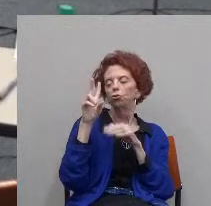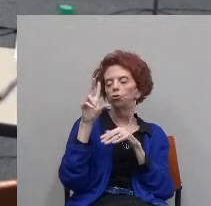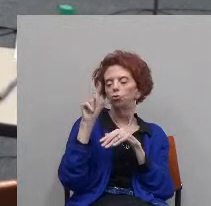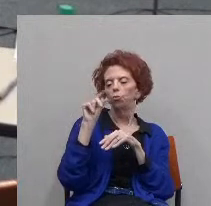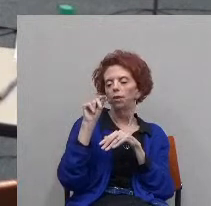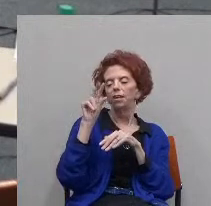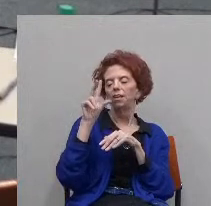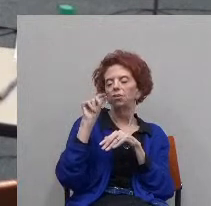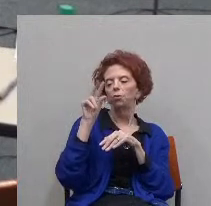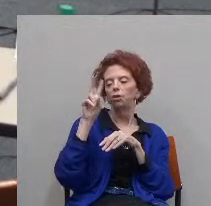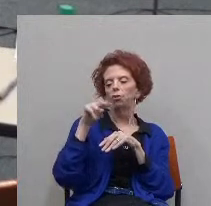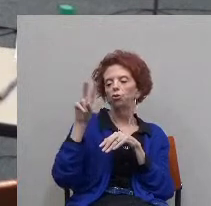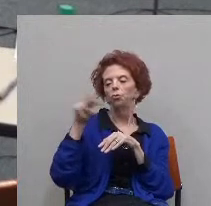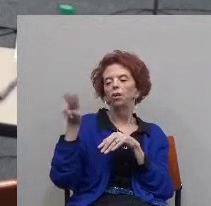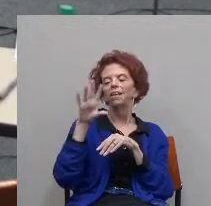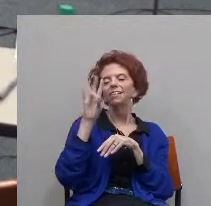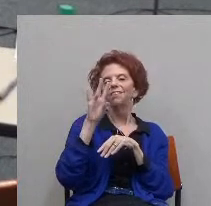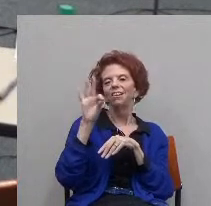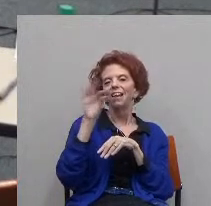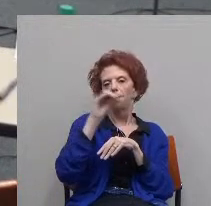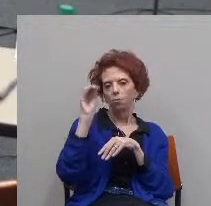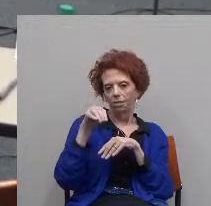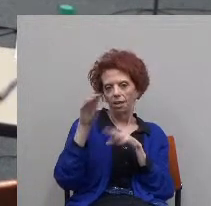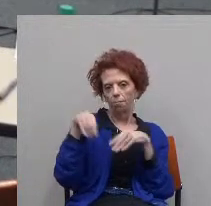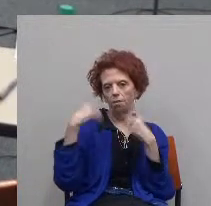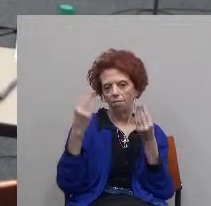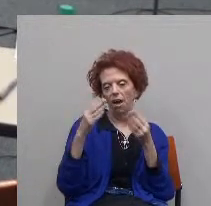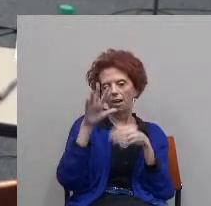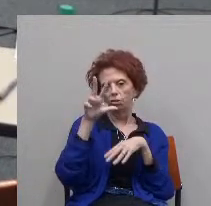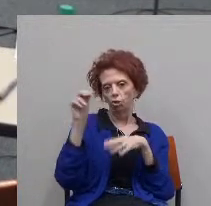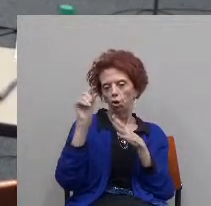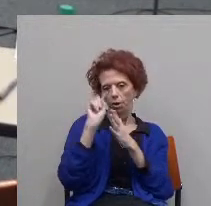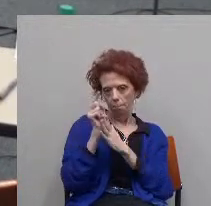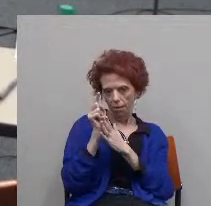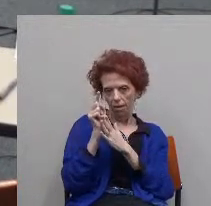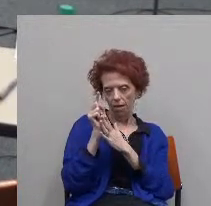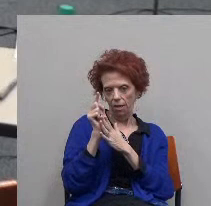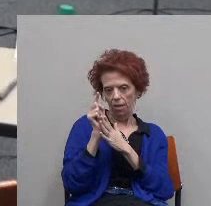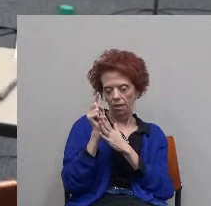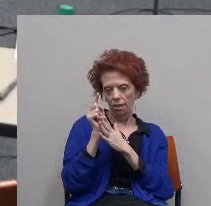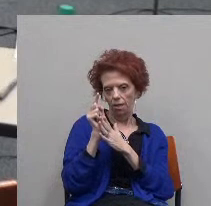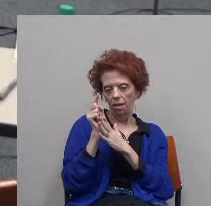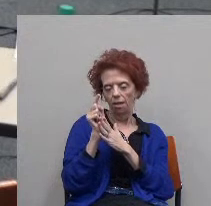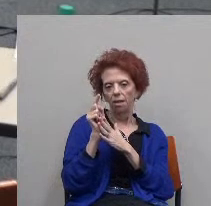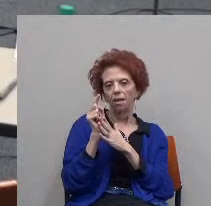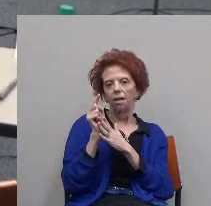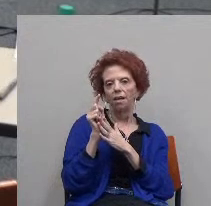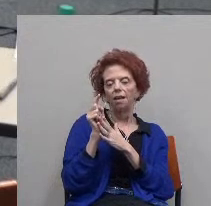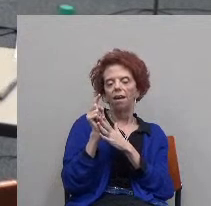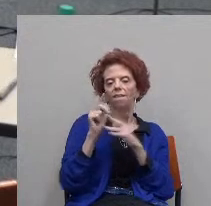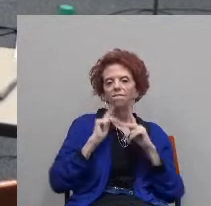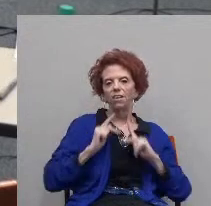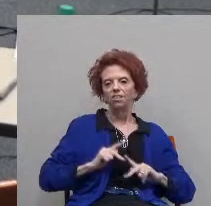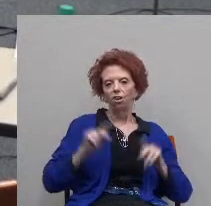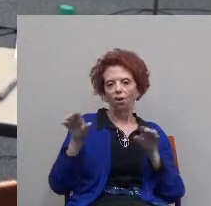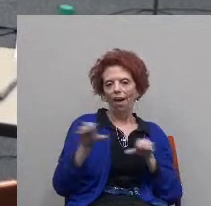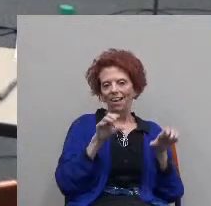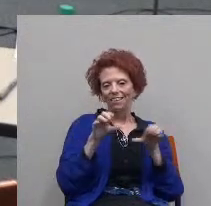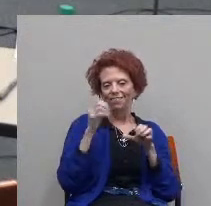2022-23 school year, 79% of schools reported providing at least a 30-minute moderate to rigorous physical activity